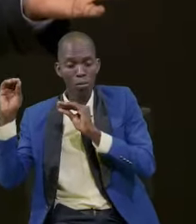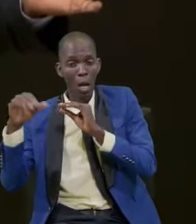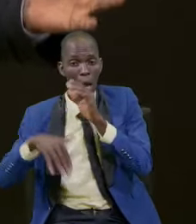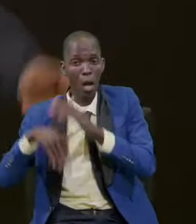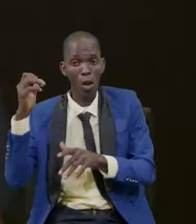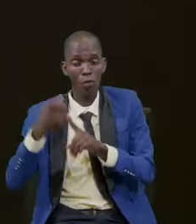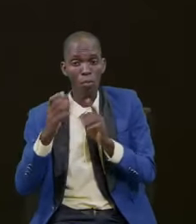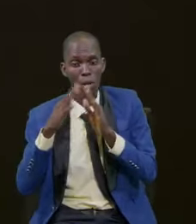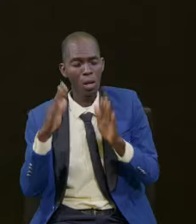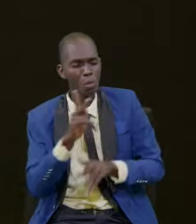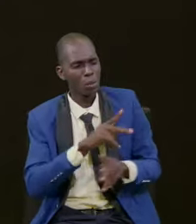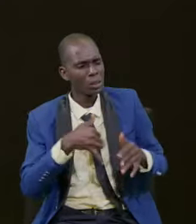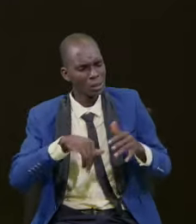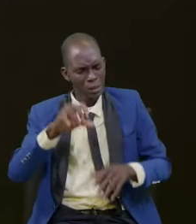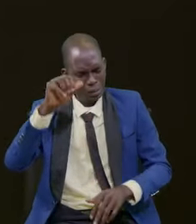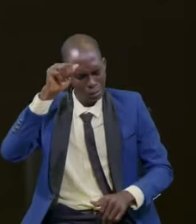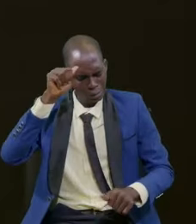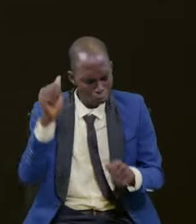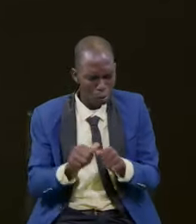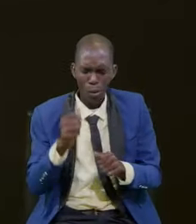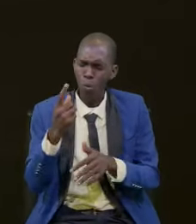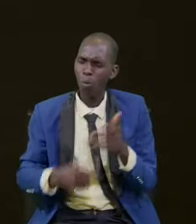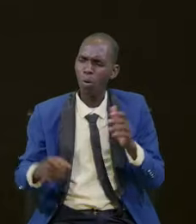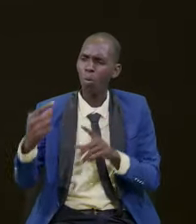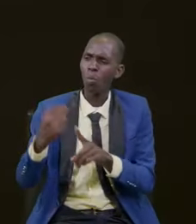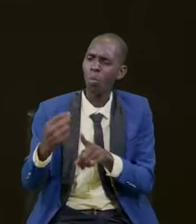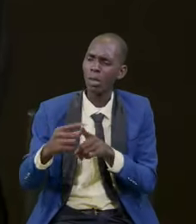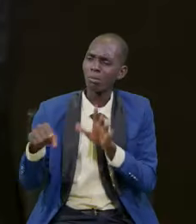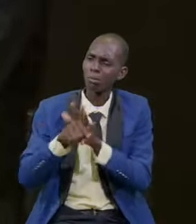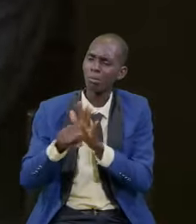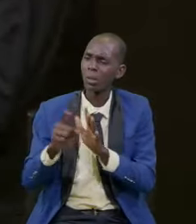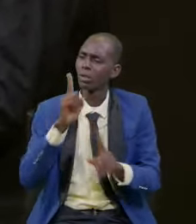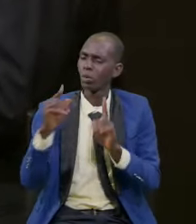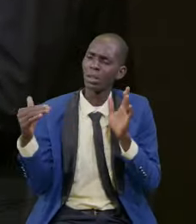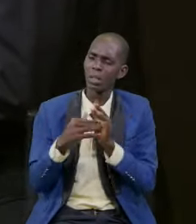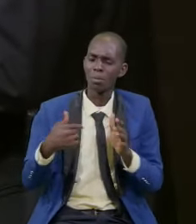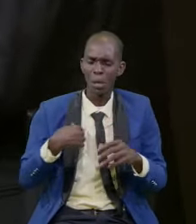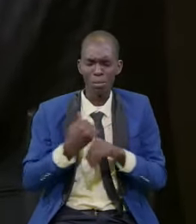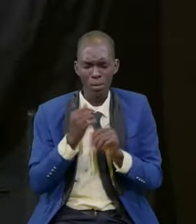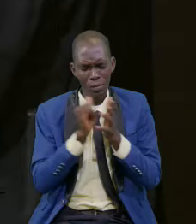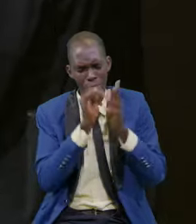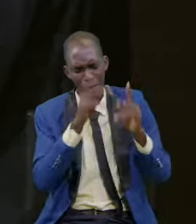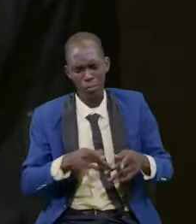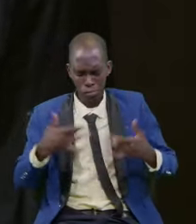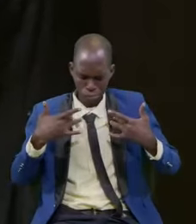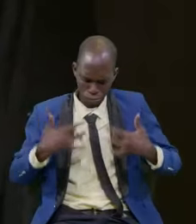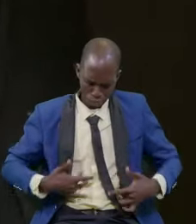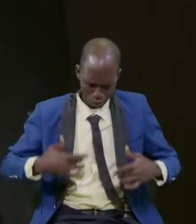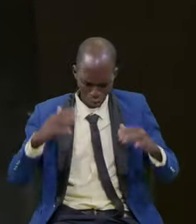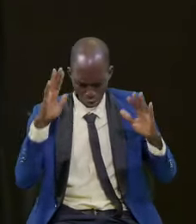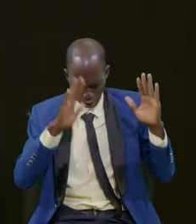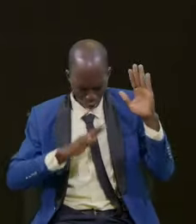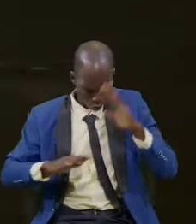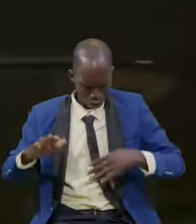said. You spoiled their day. You spoiled their mind. And they're thinking, how can a